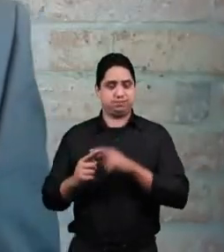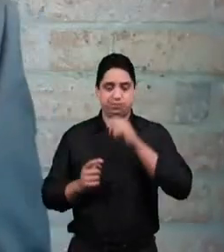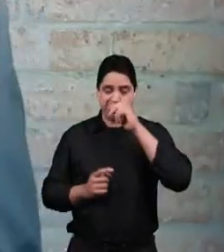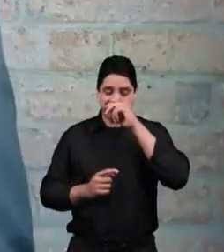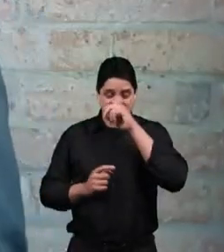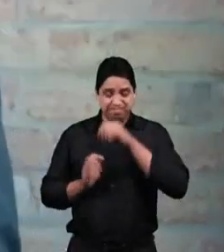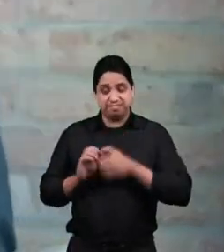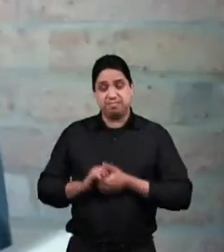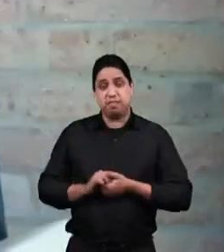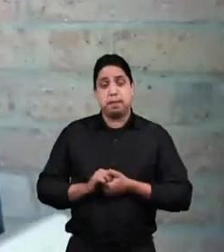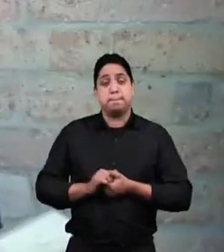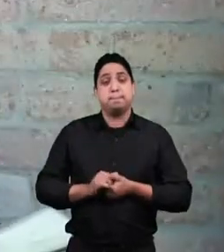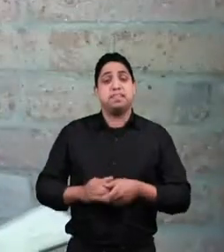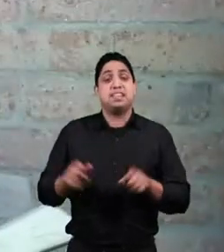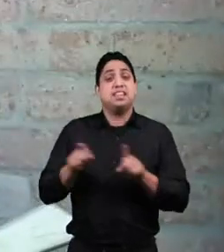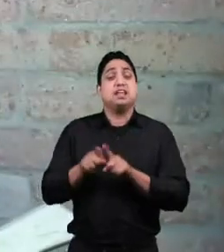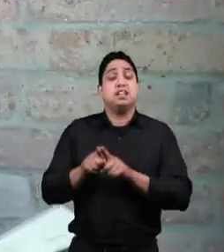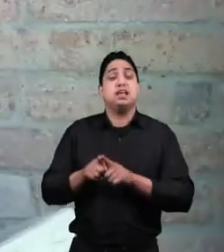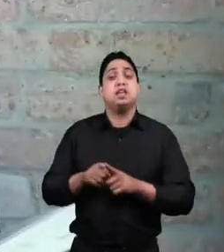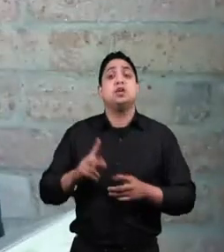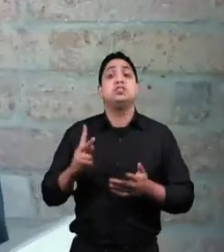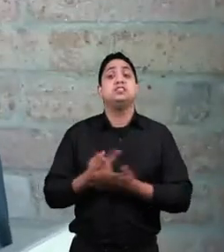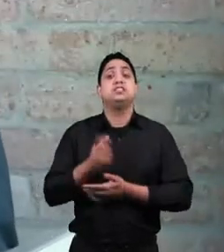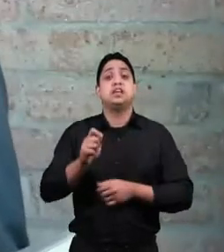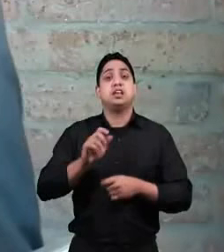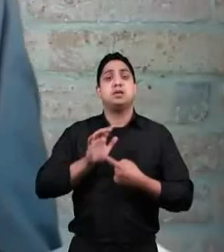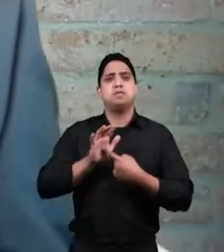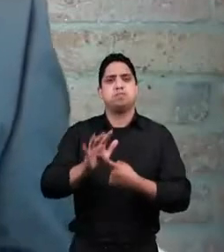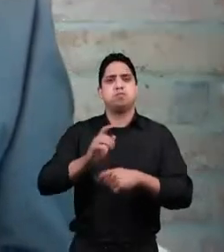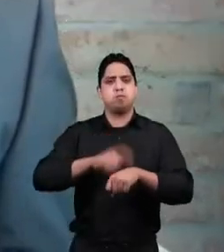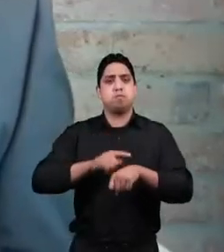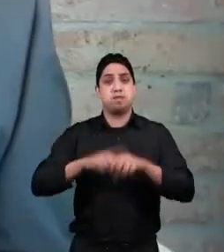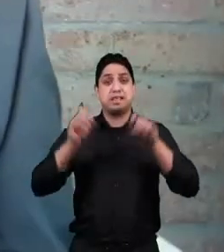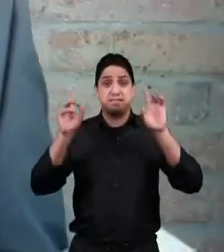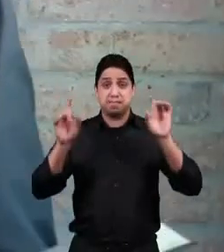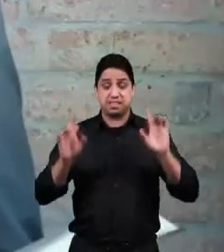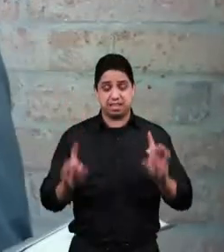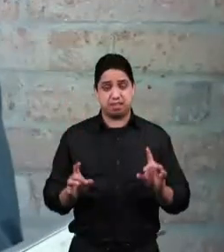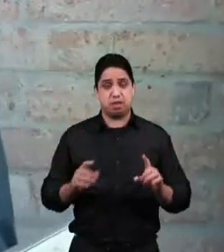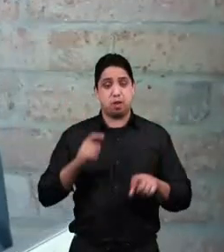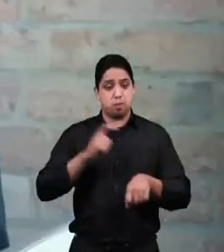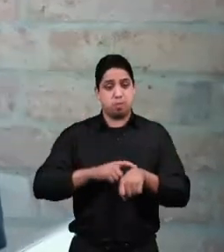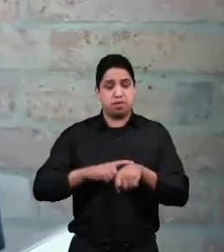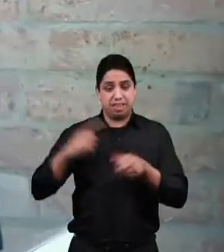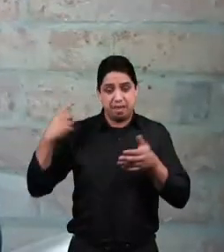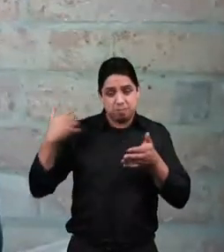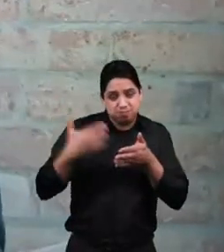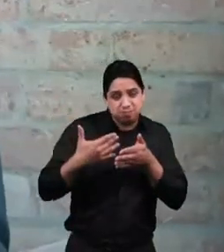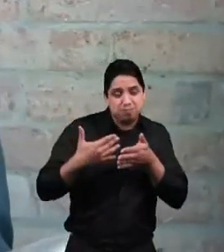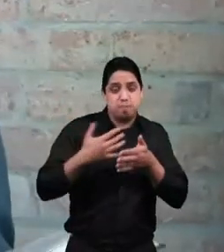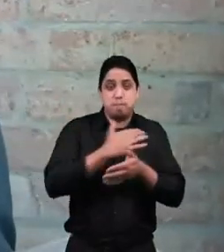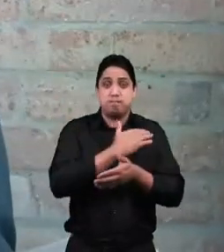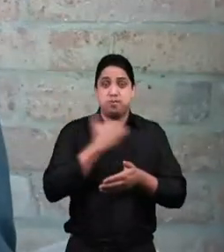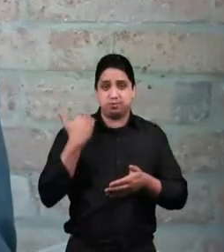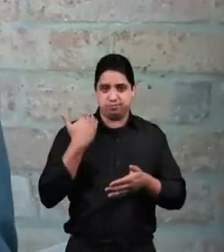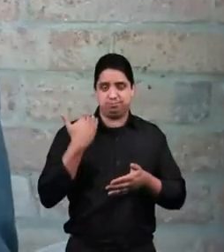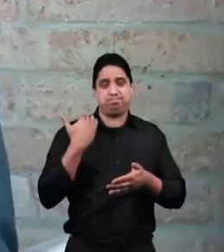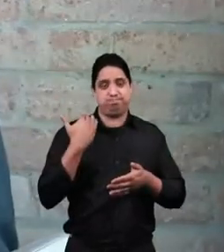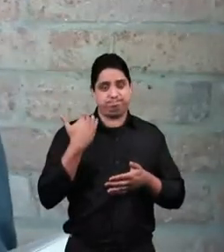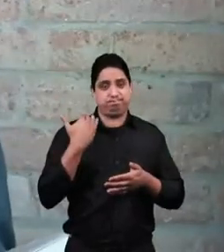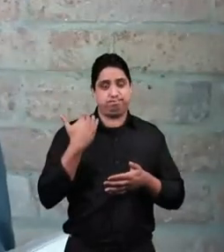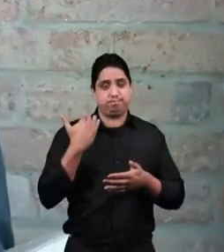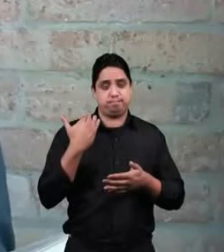church. But he also spoke of a special moment of his